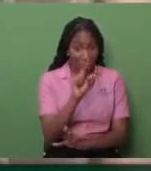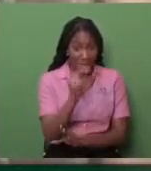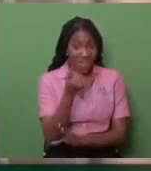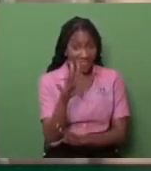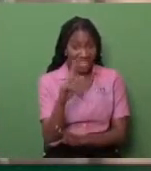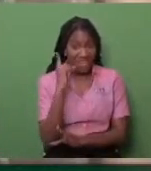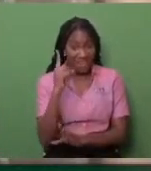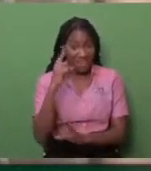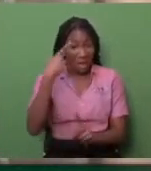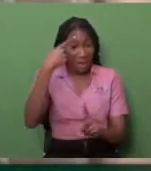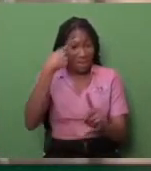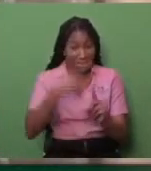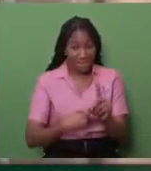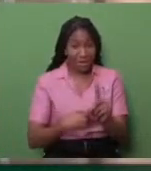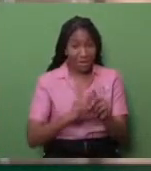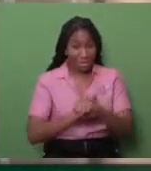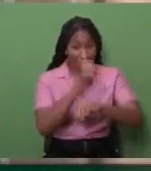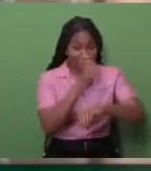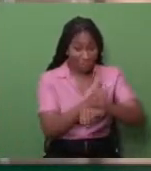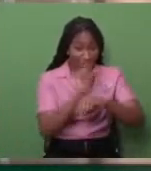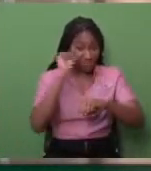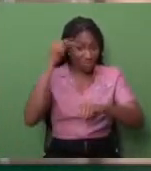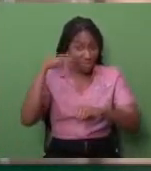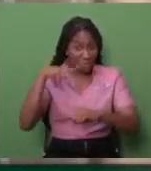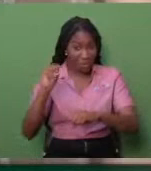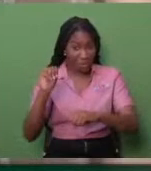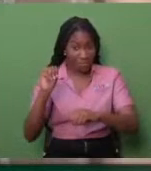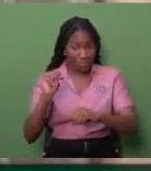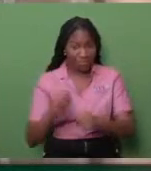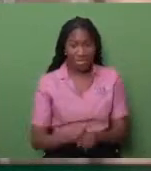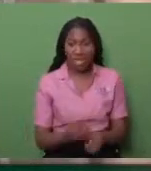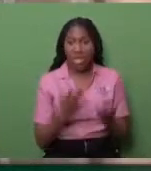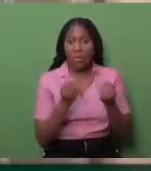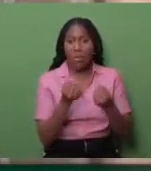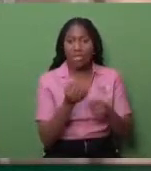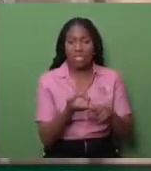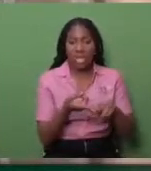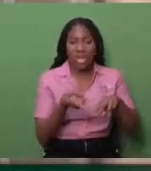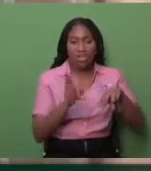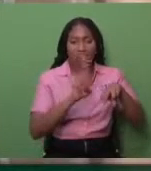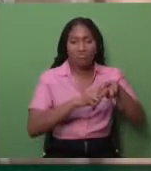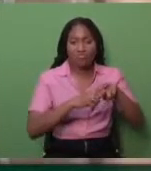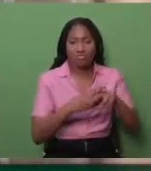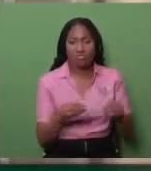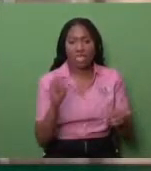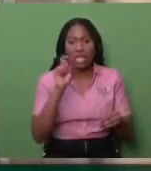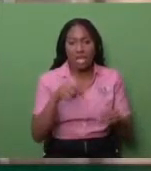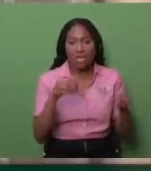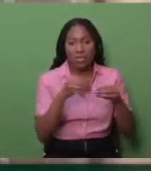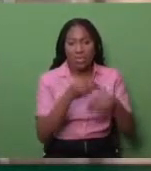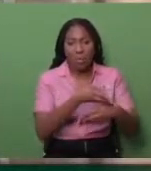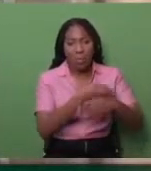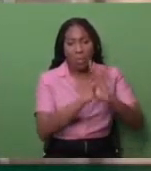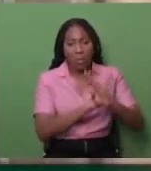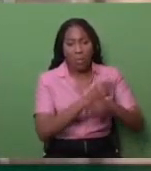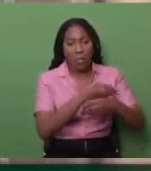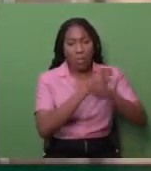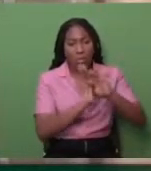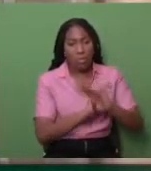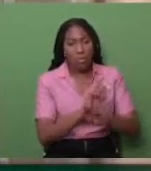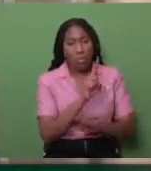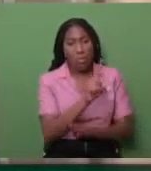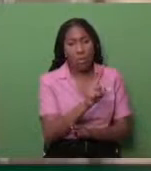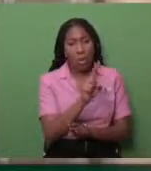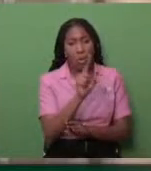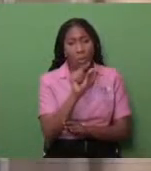office, December 2015, to increase borrowing limits by $50 billion up to $120 billion under the